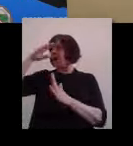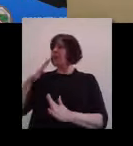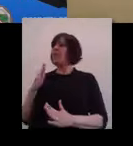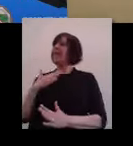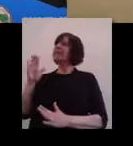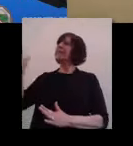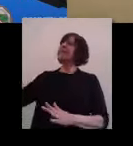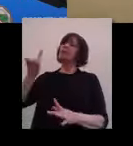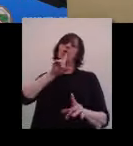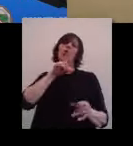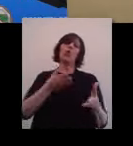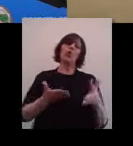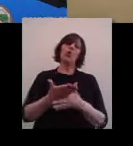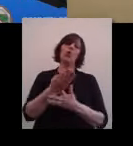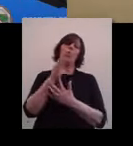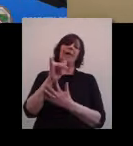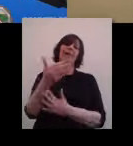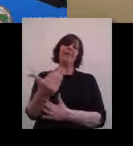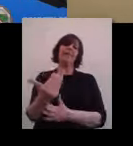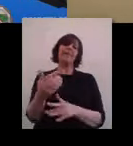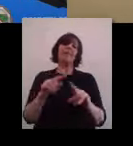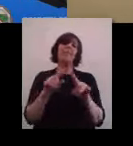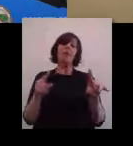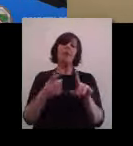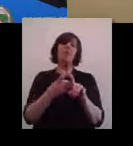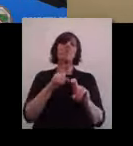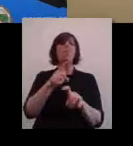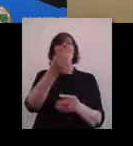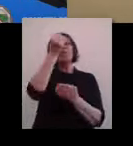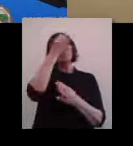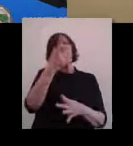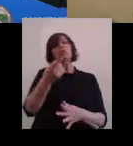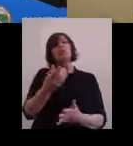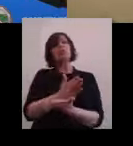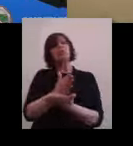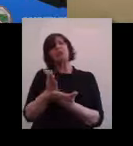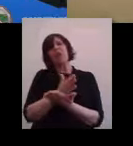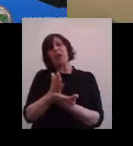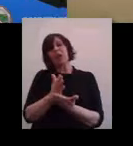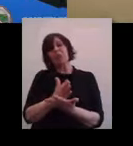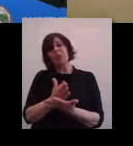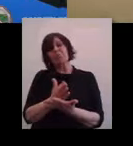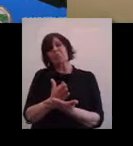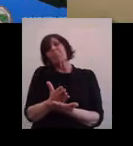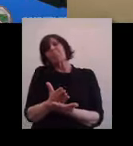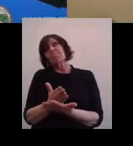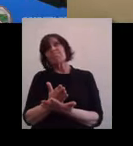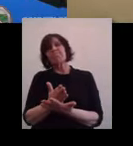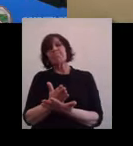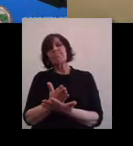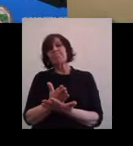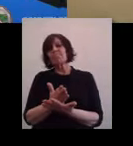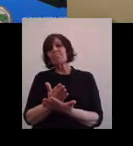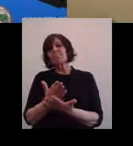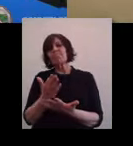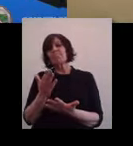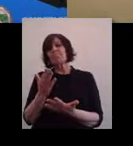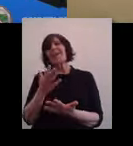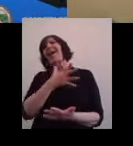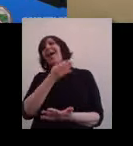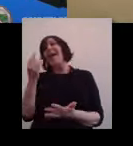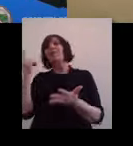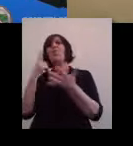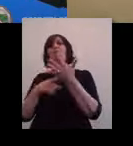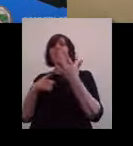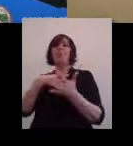15th, but based on the data that you just shared, based on the current models for Erie County, plus with what the White House Coronavirus Task Force is